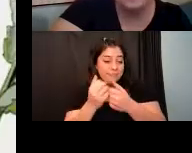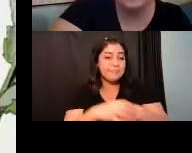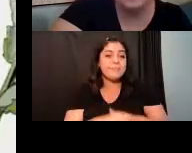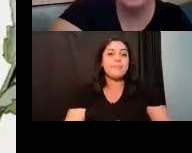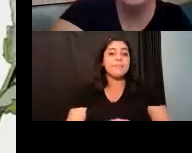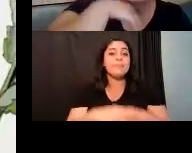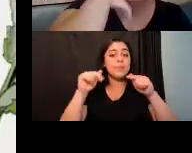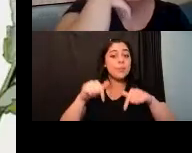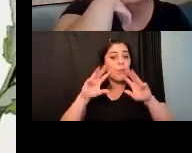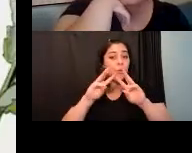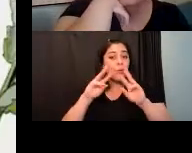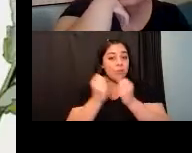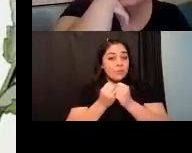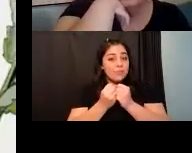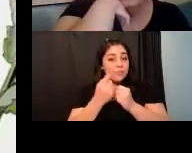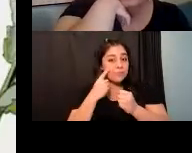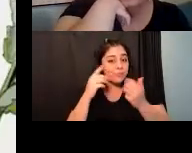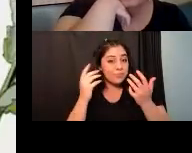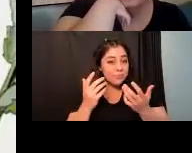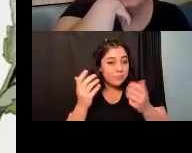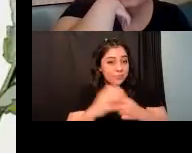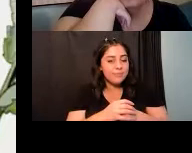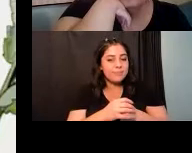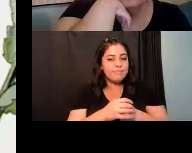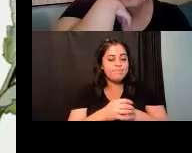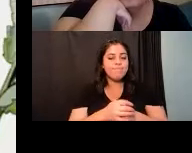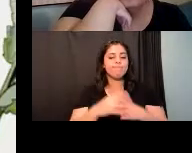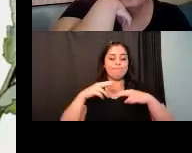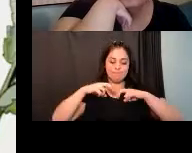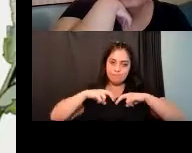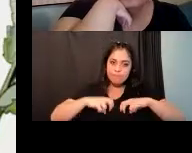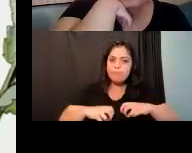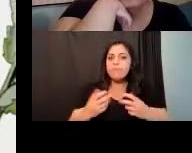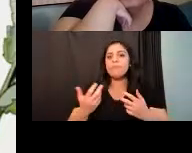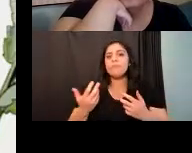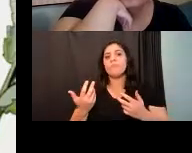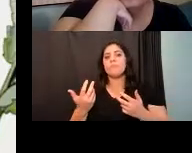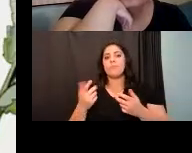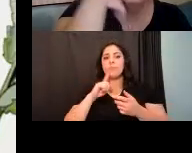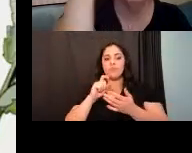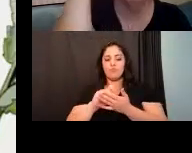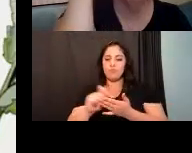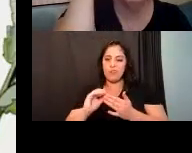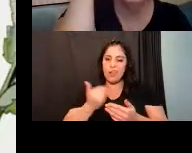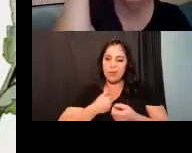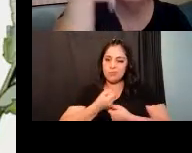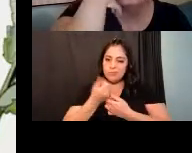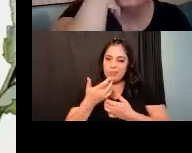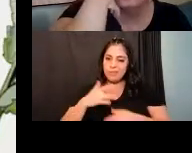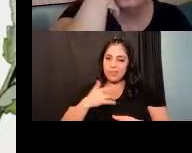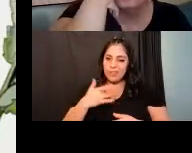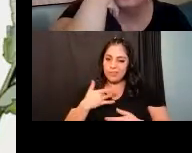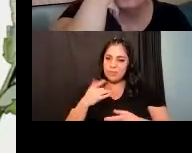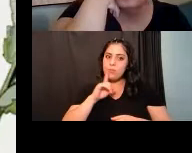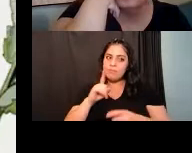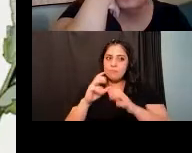This workshop is intended to be mostly self-reflection, a journaling of our feelings, and basically a